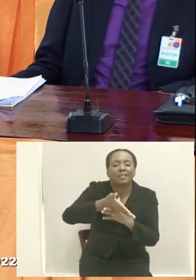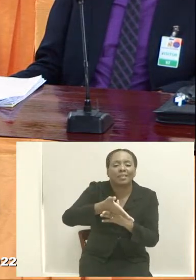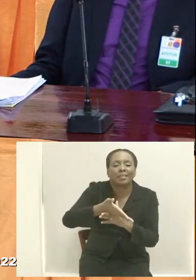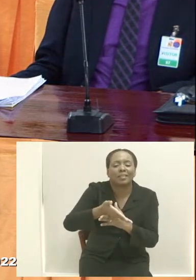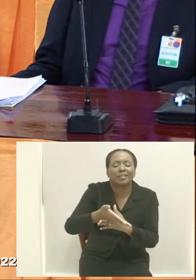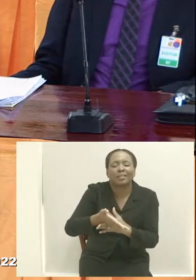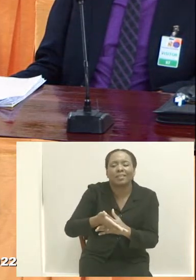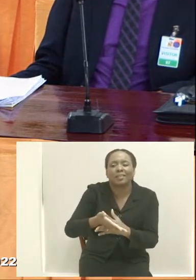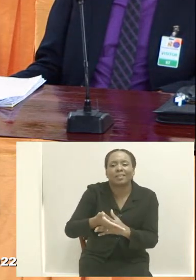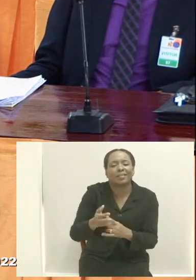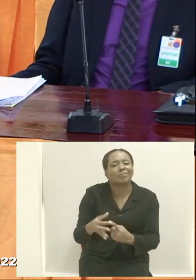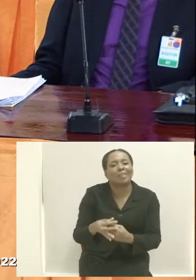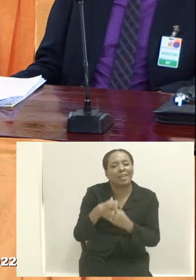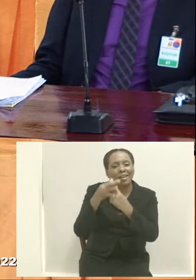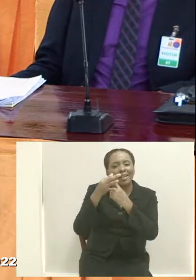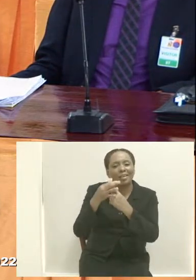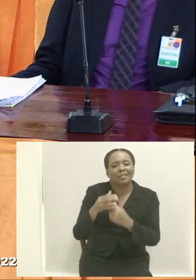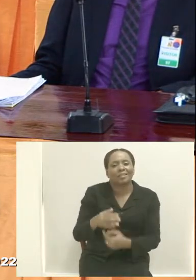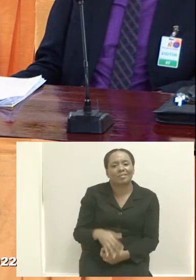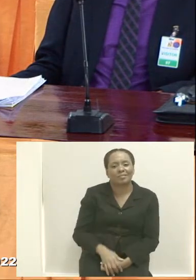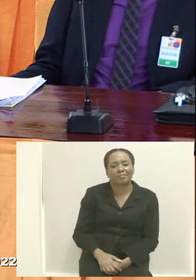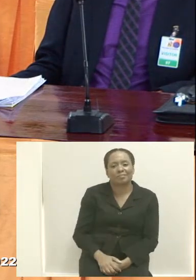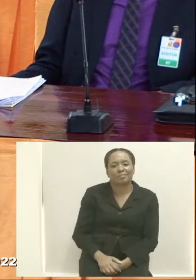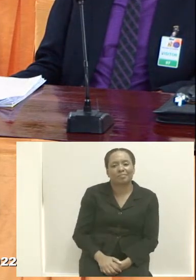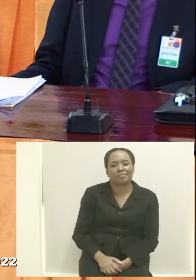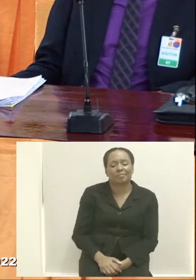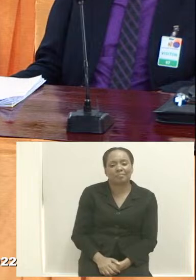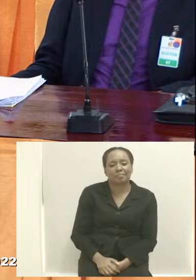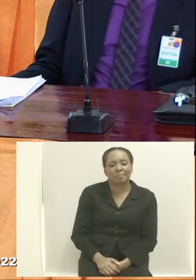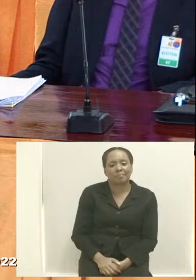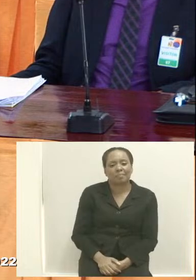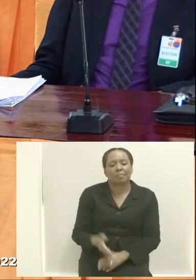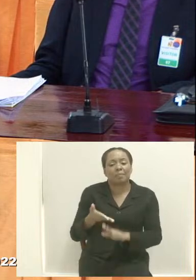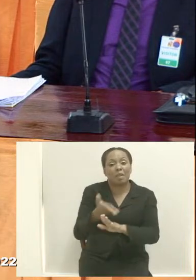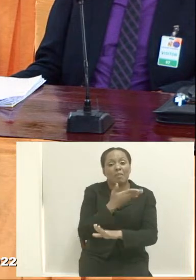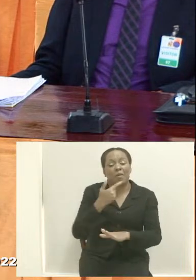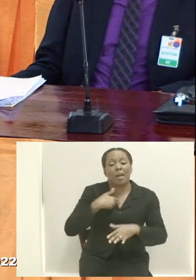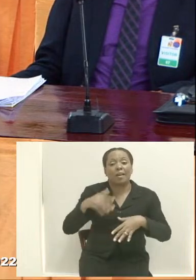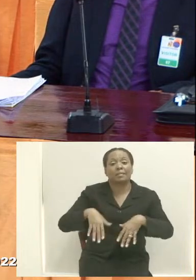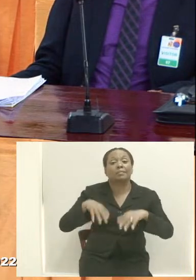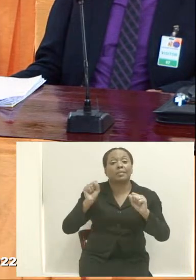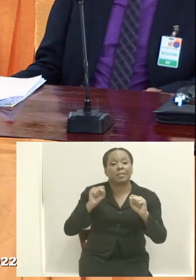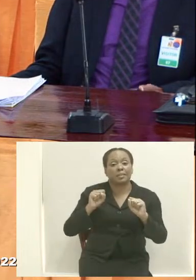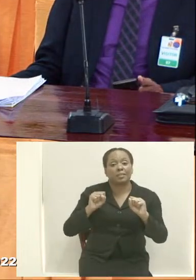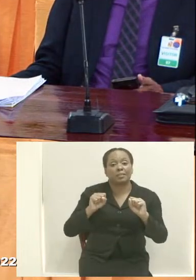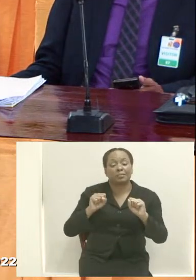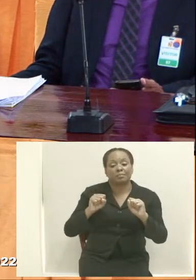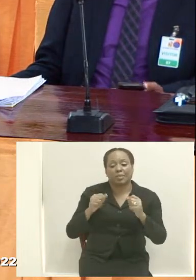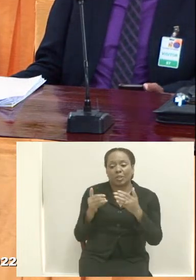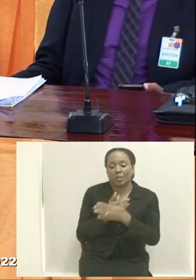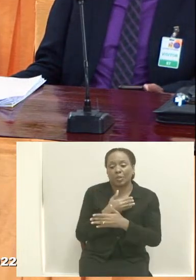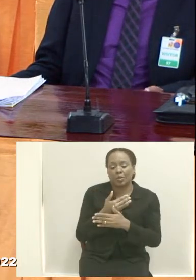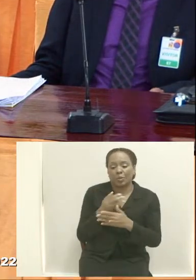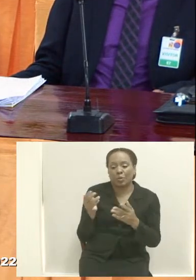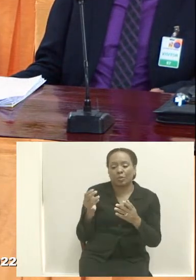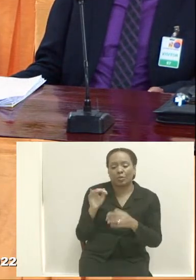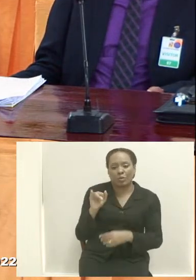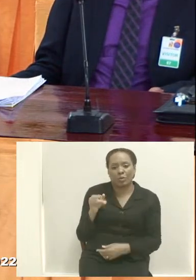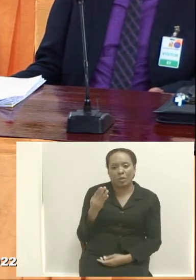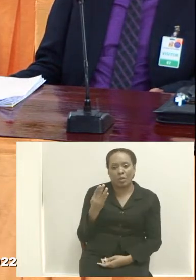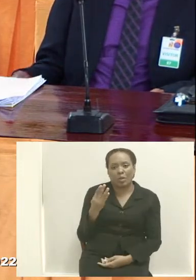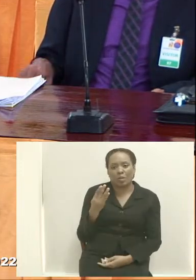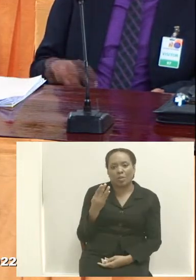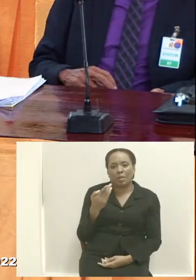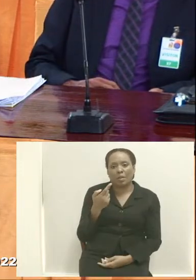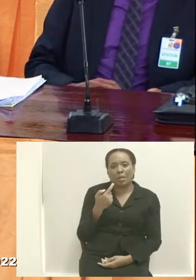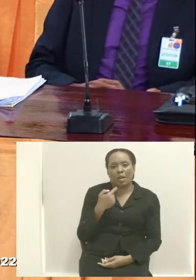of the first national pause that I took to Cabinet a paper on linkages in the Barbados economy. And my